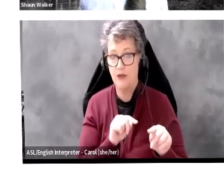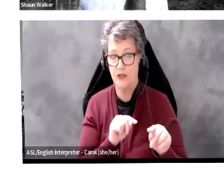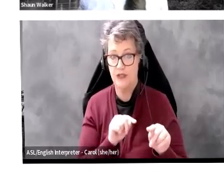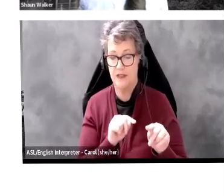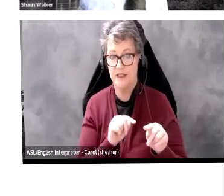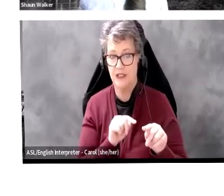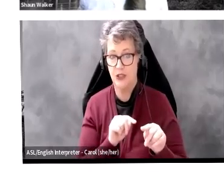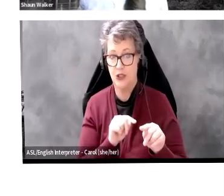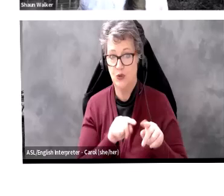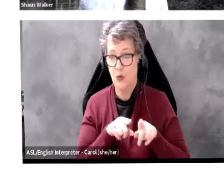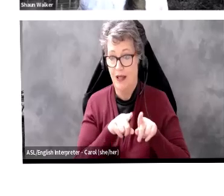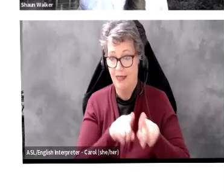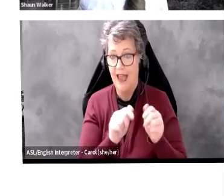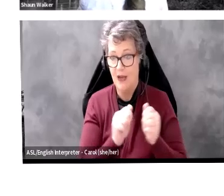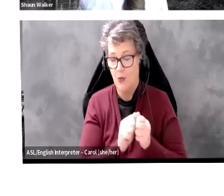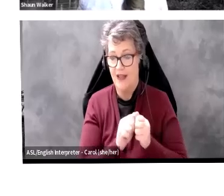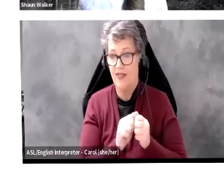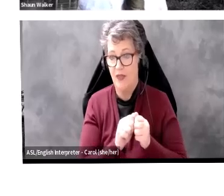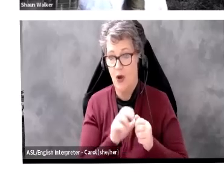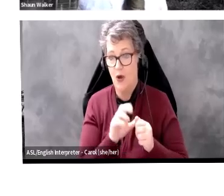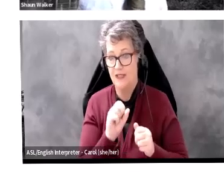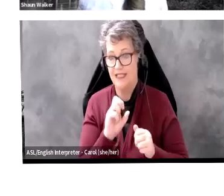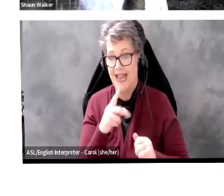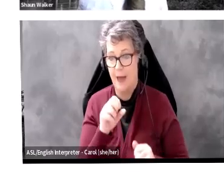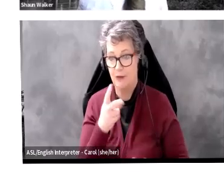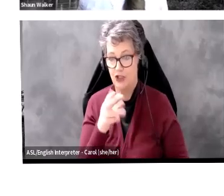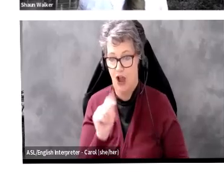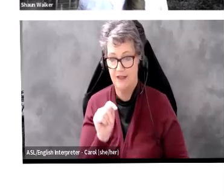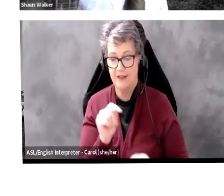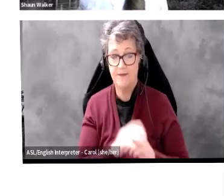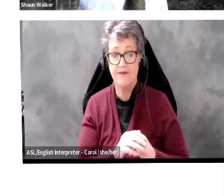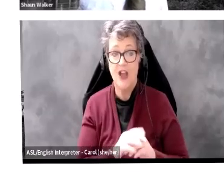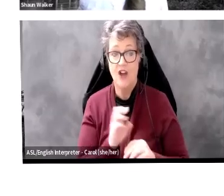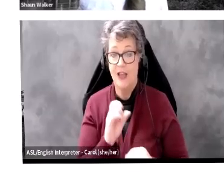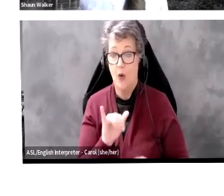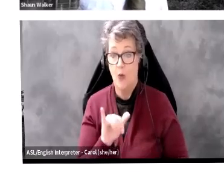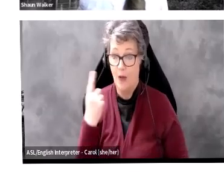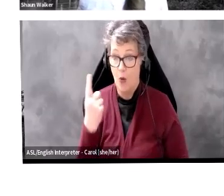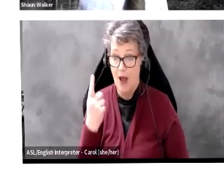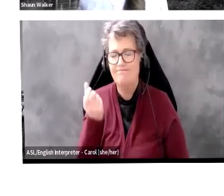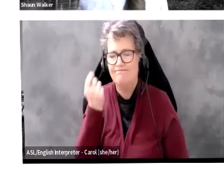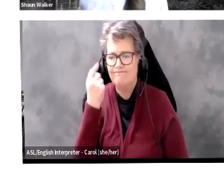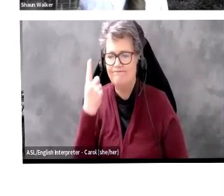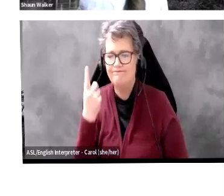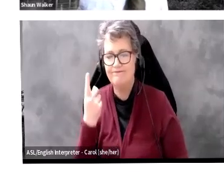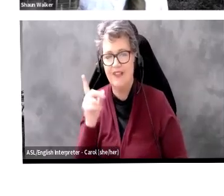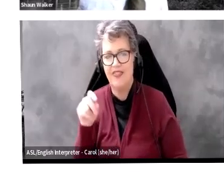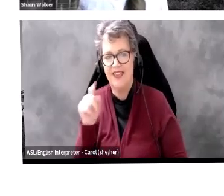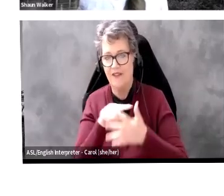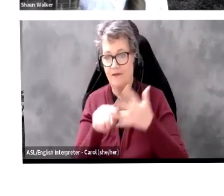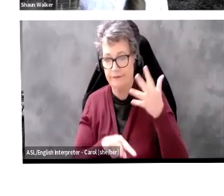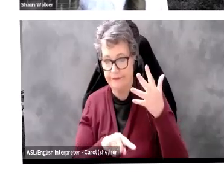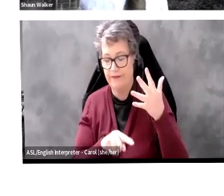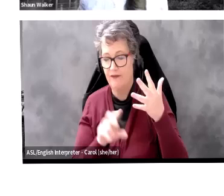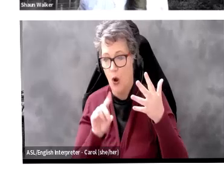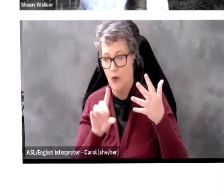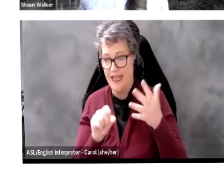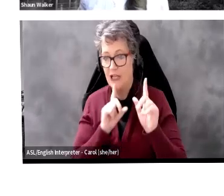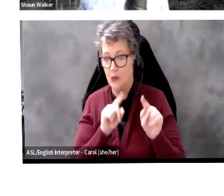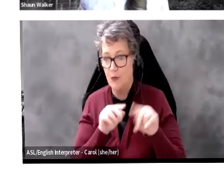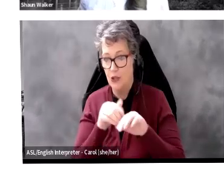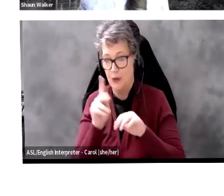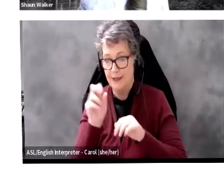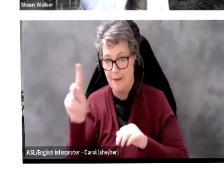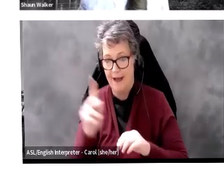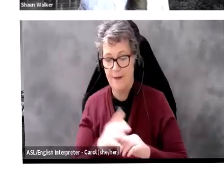Snapshot reports. For EOY 1, we understand the need for the following ODS reports to be